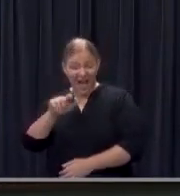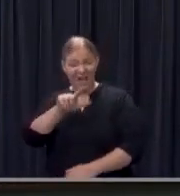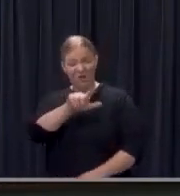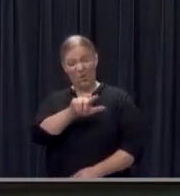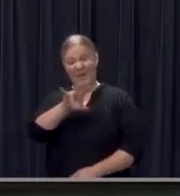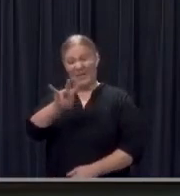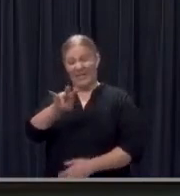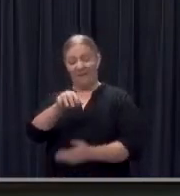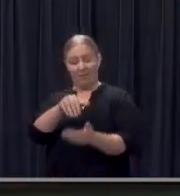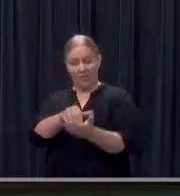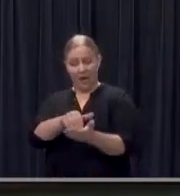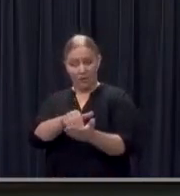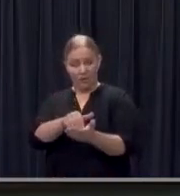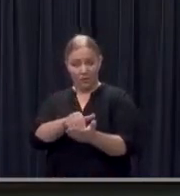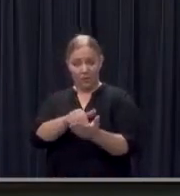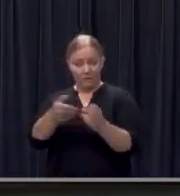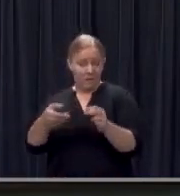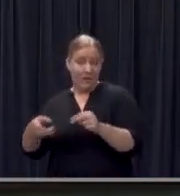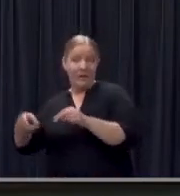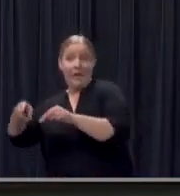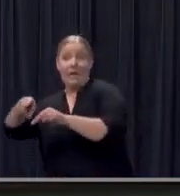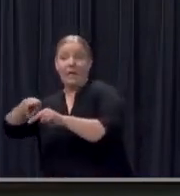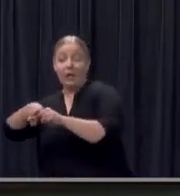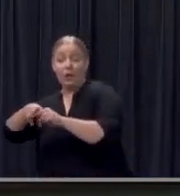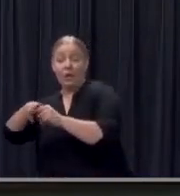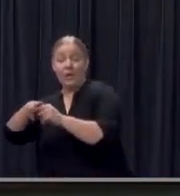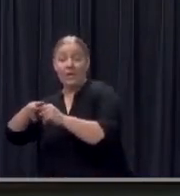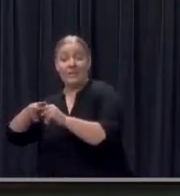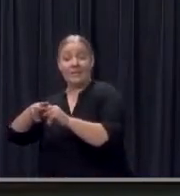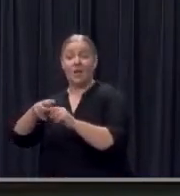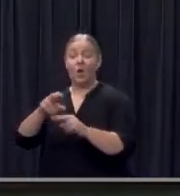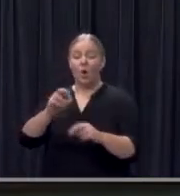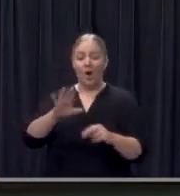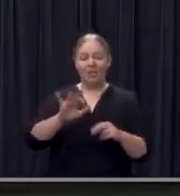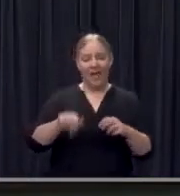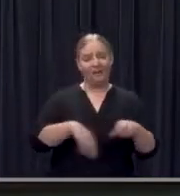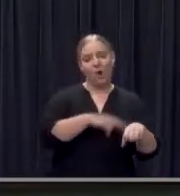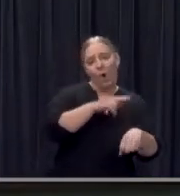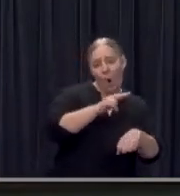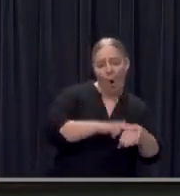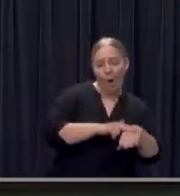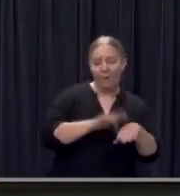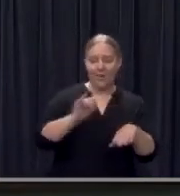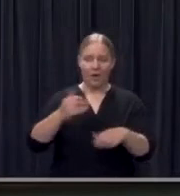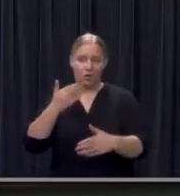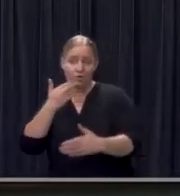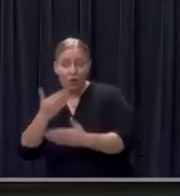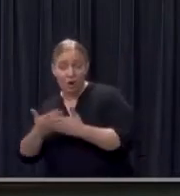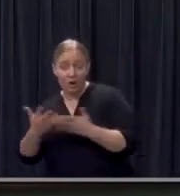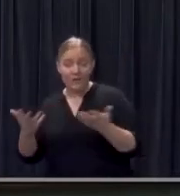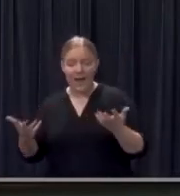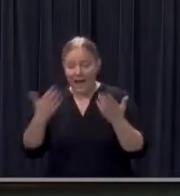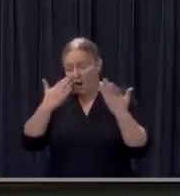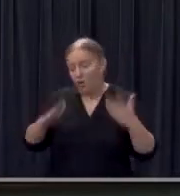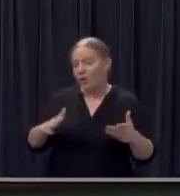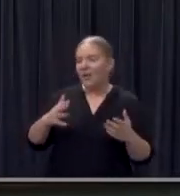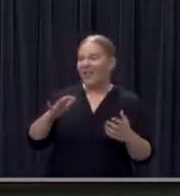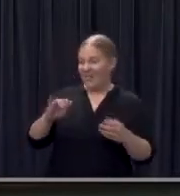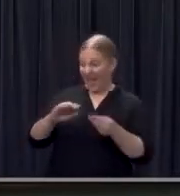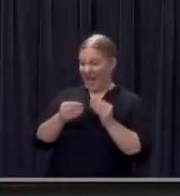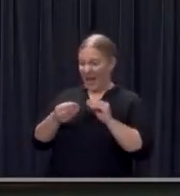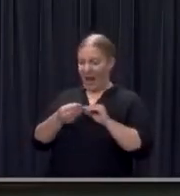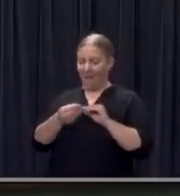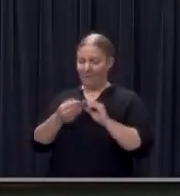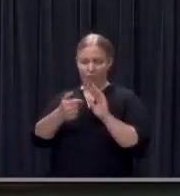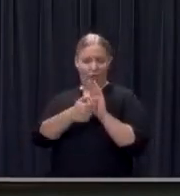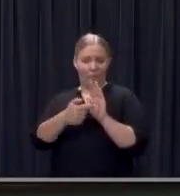27,000 an increase? Is that the norm? Is that good? Is that, That would be I don't tough. I don't know if that number,